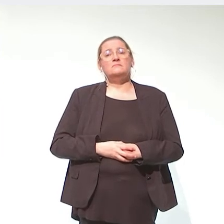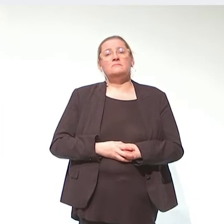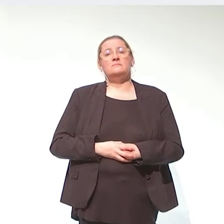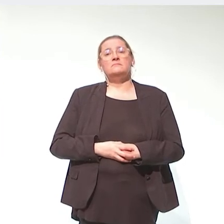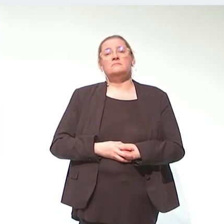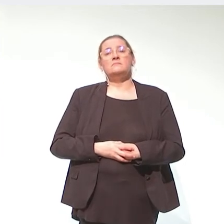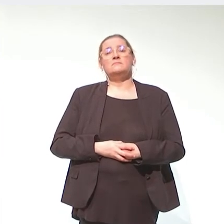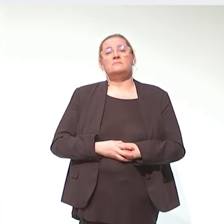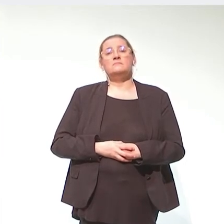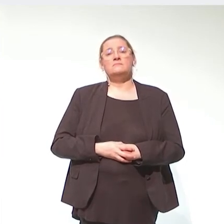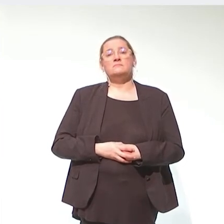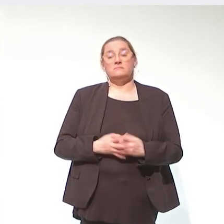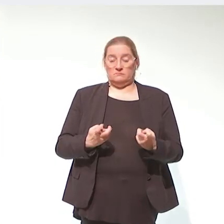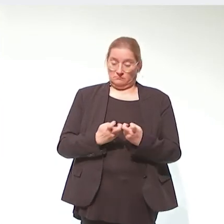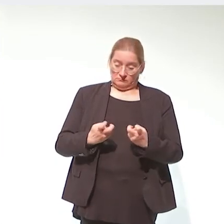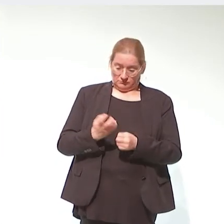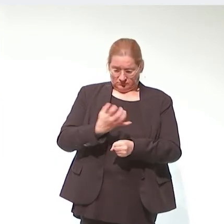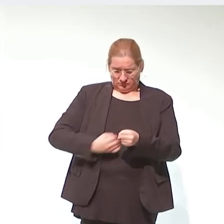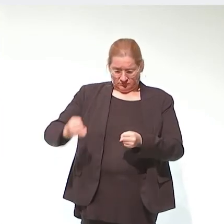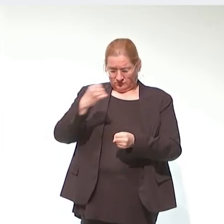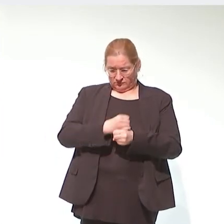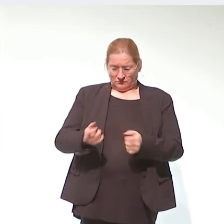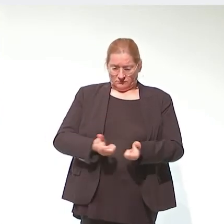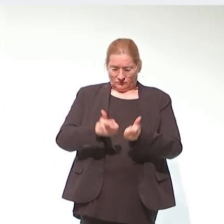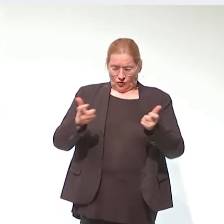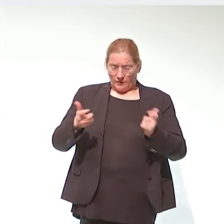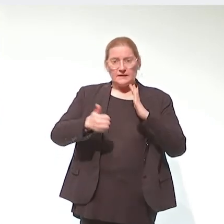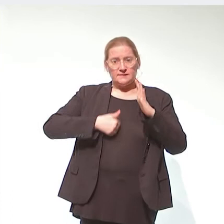of course, there are the supported employment programs.